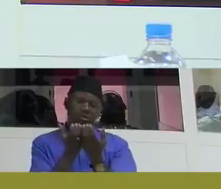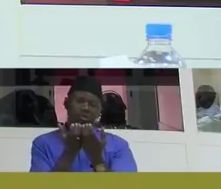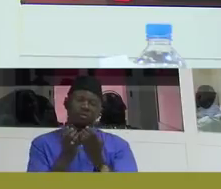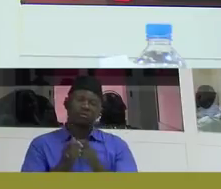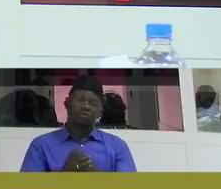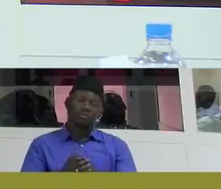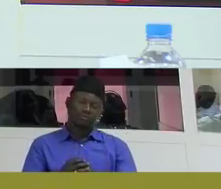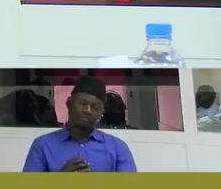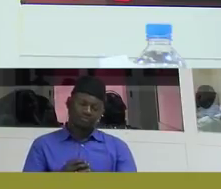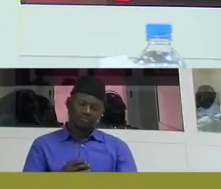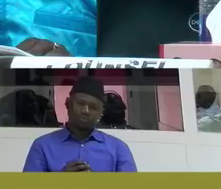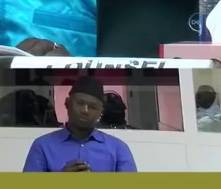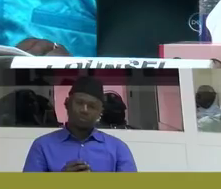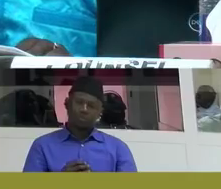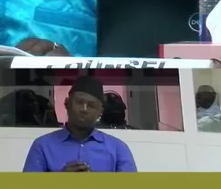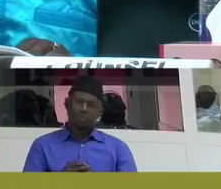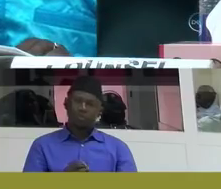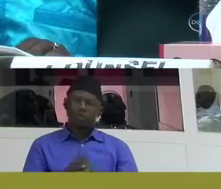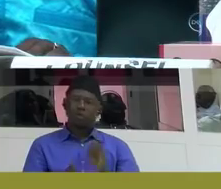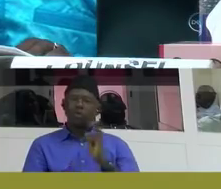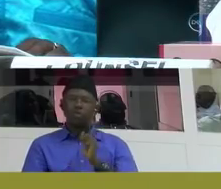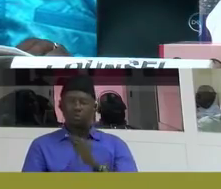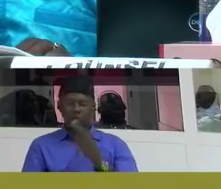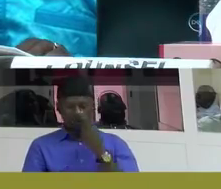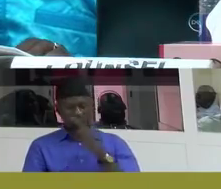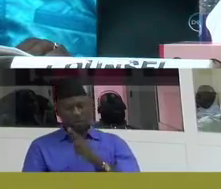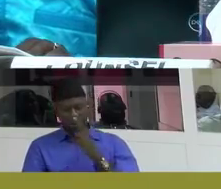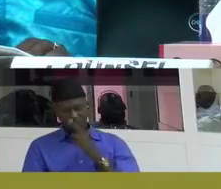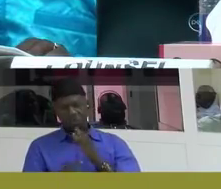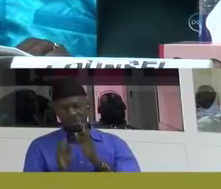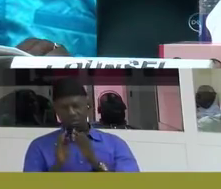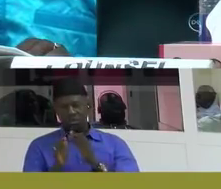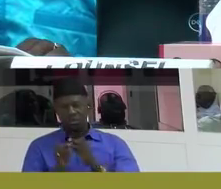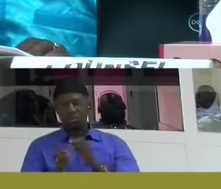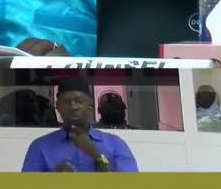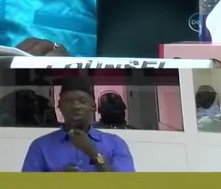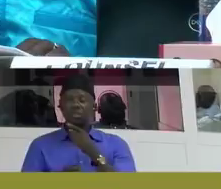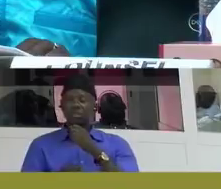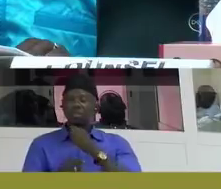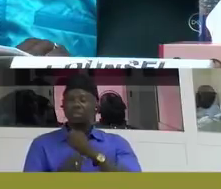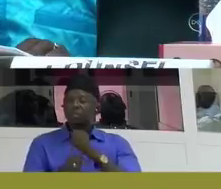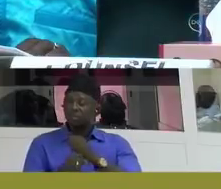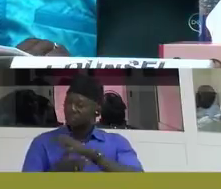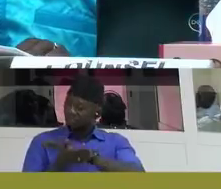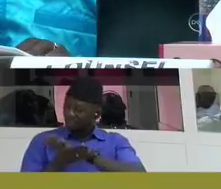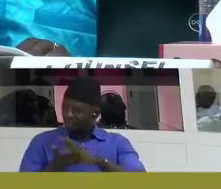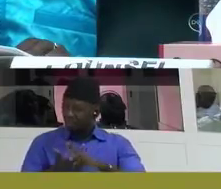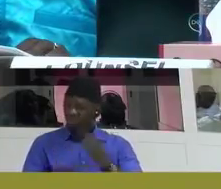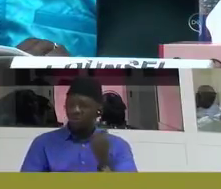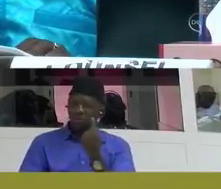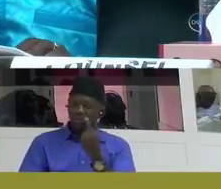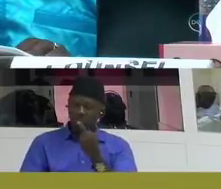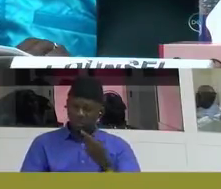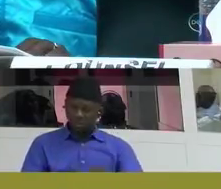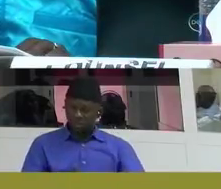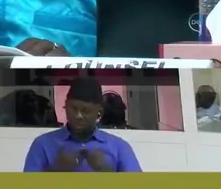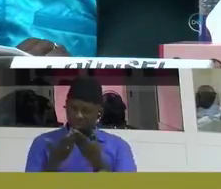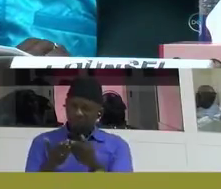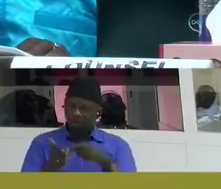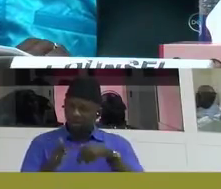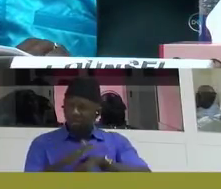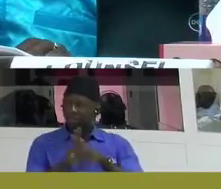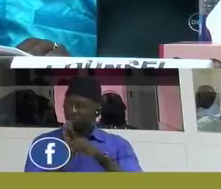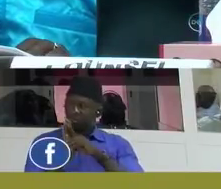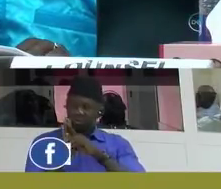What I am trying to drive at is whether this clarification was only given in